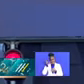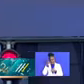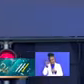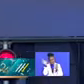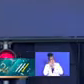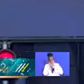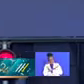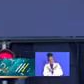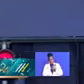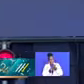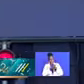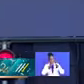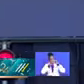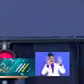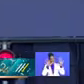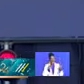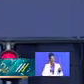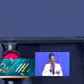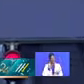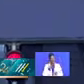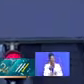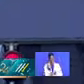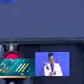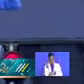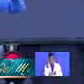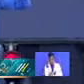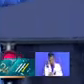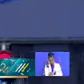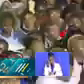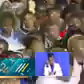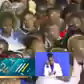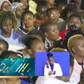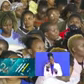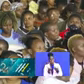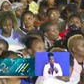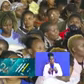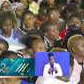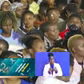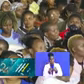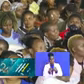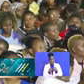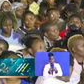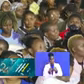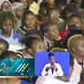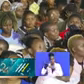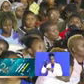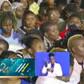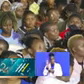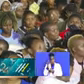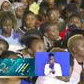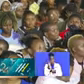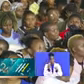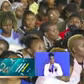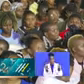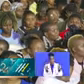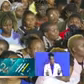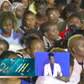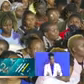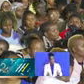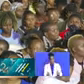is somebody hearing me and I want you to know because there is God of the